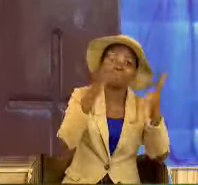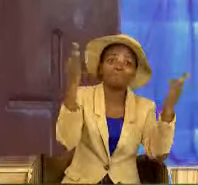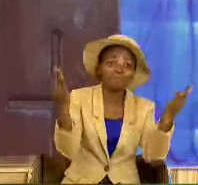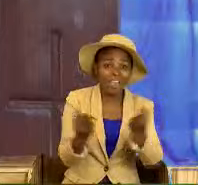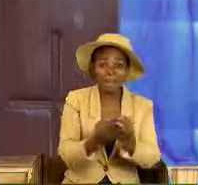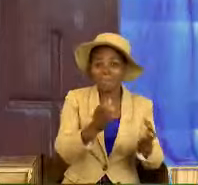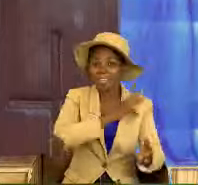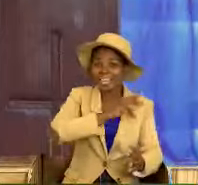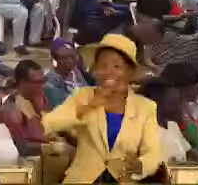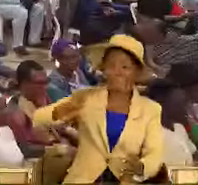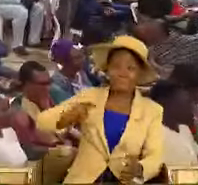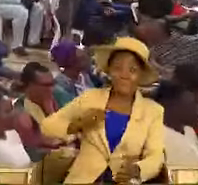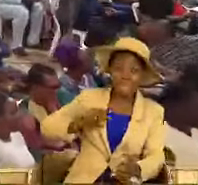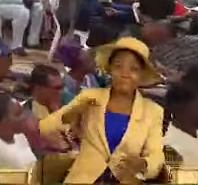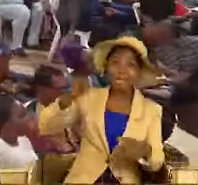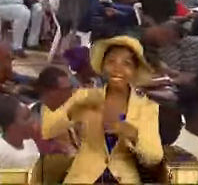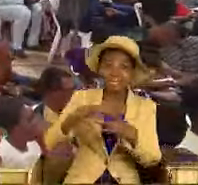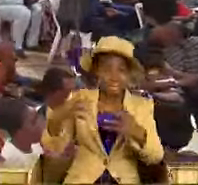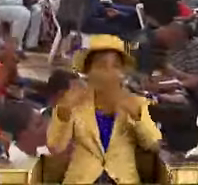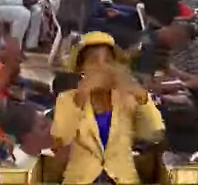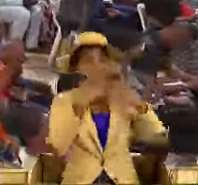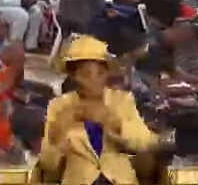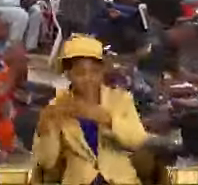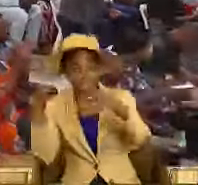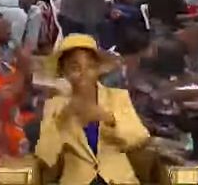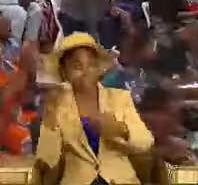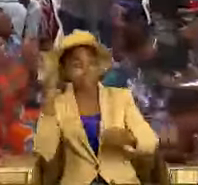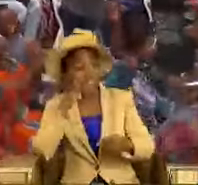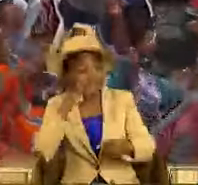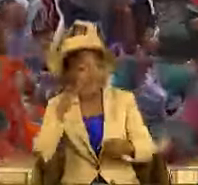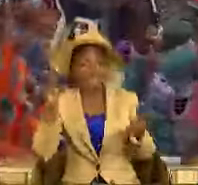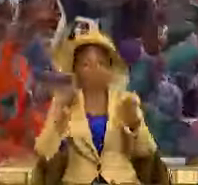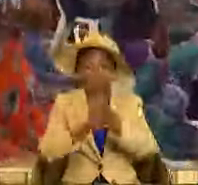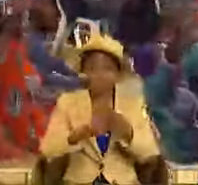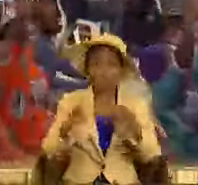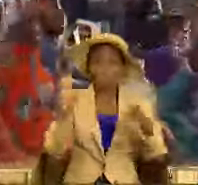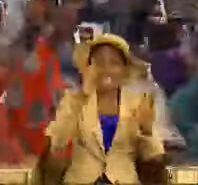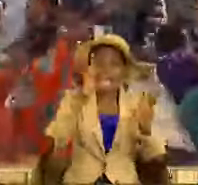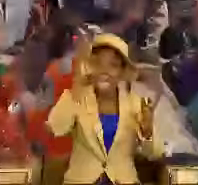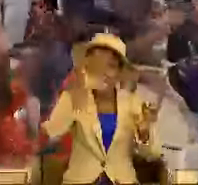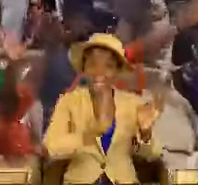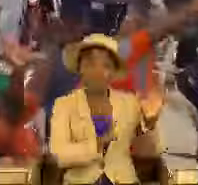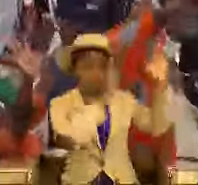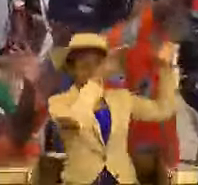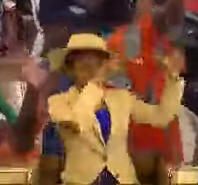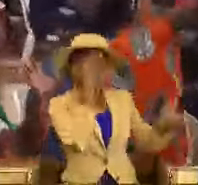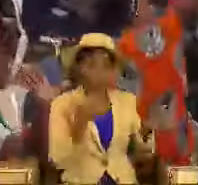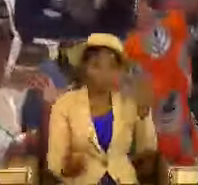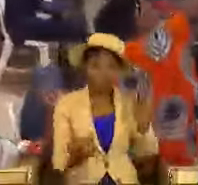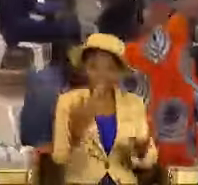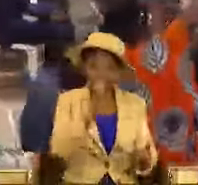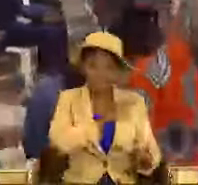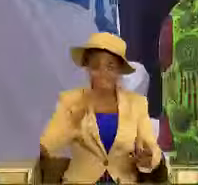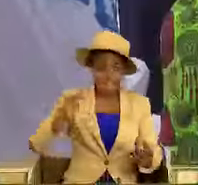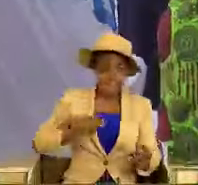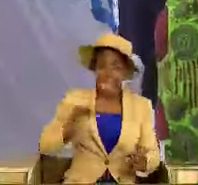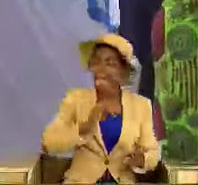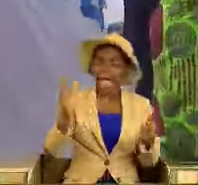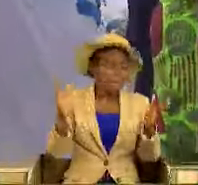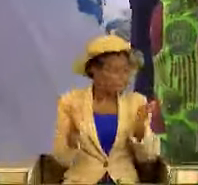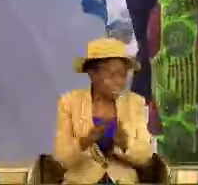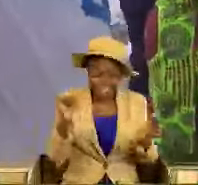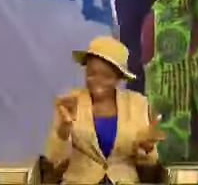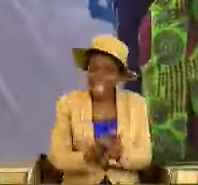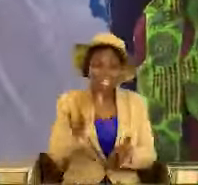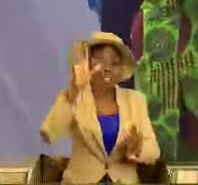America to MFM members your testimony shall give bir to other testimonies your Miracle shall